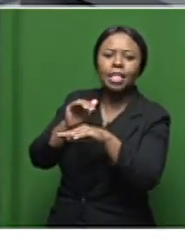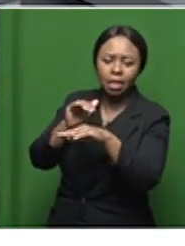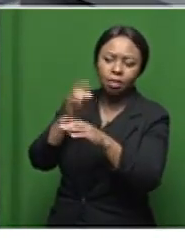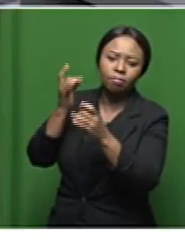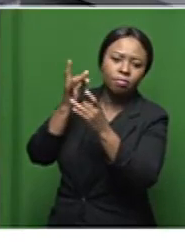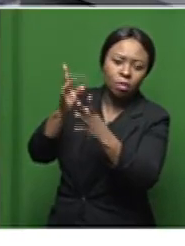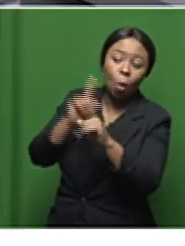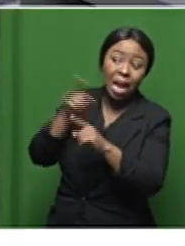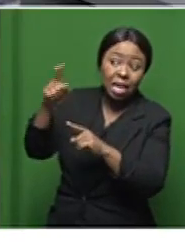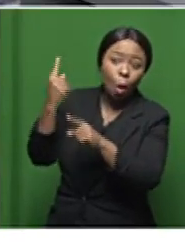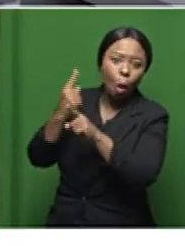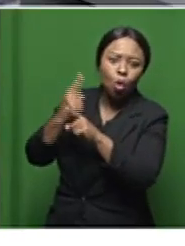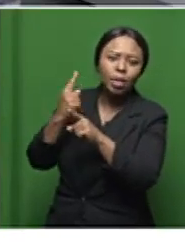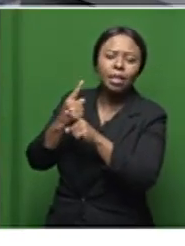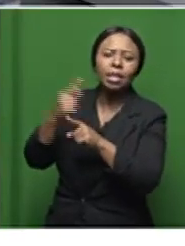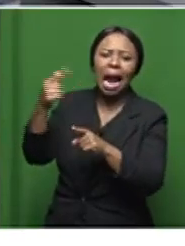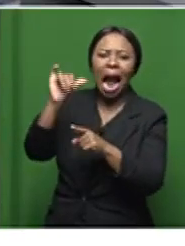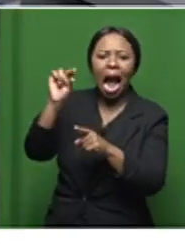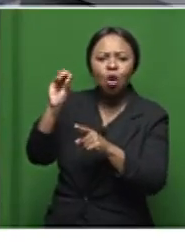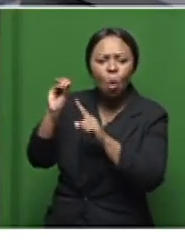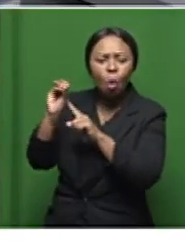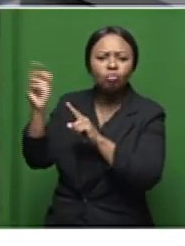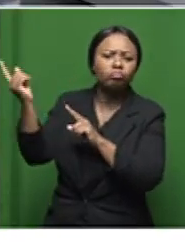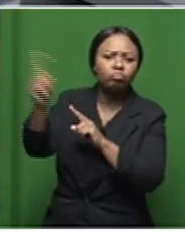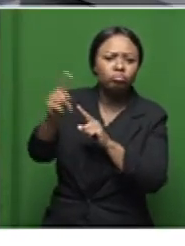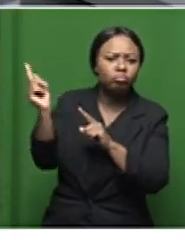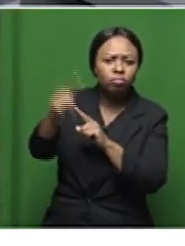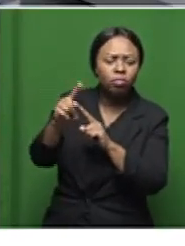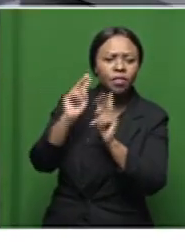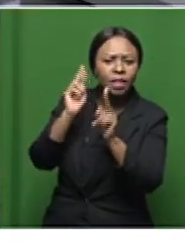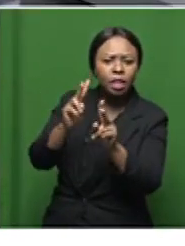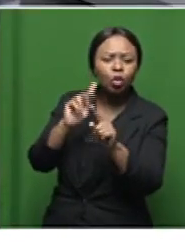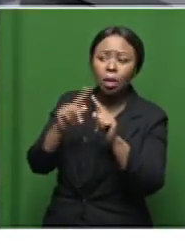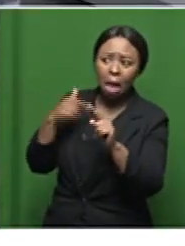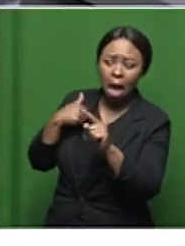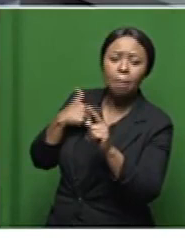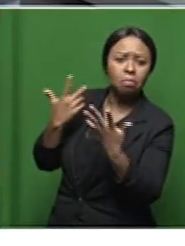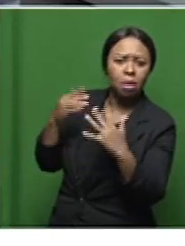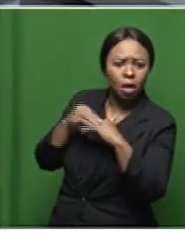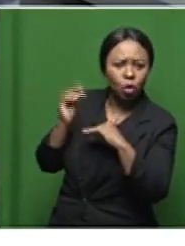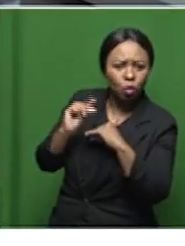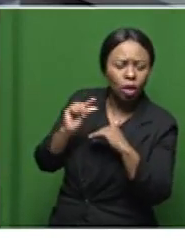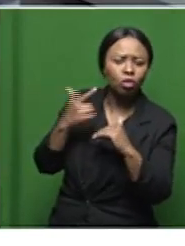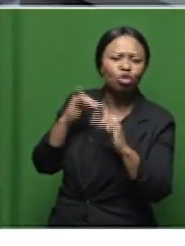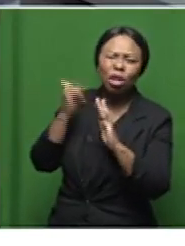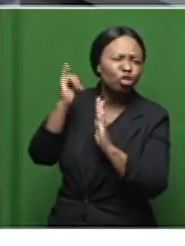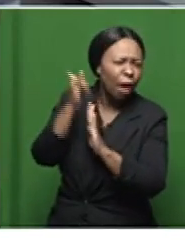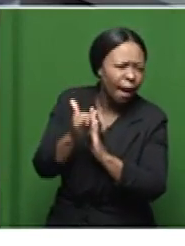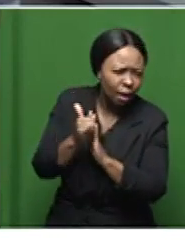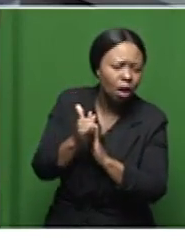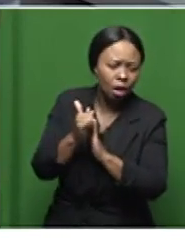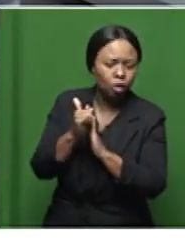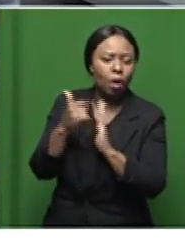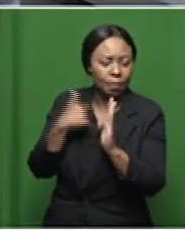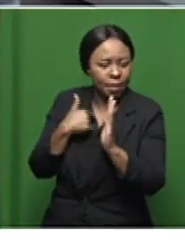been saying that she goes to a gynae. And I said to her, you know what, I'm getting married. Let me just go and do a checkup. And that's exactly what I went